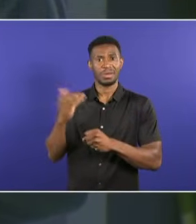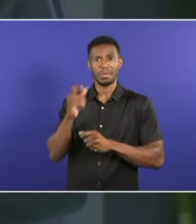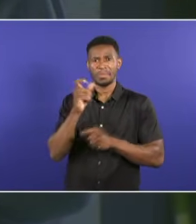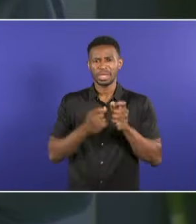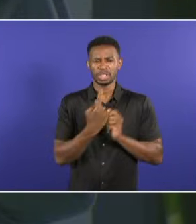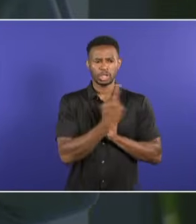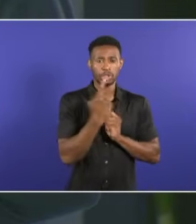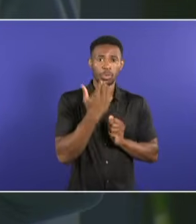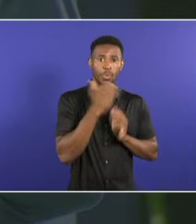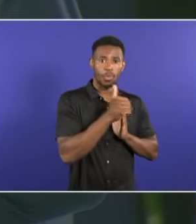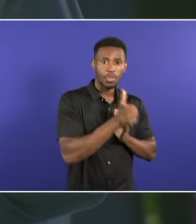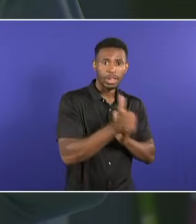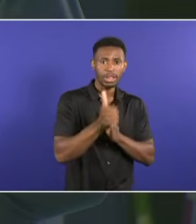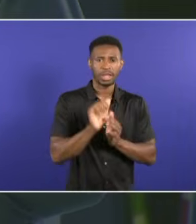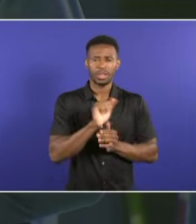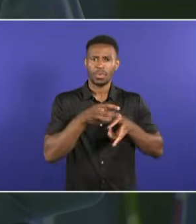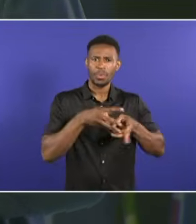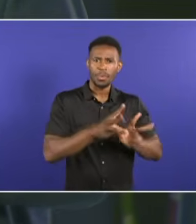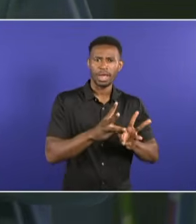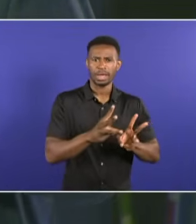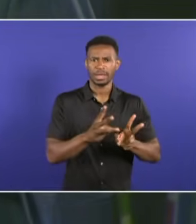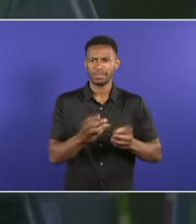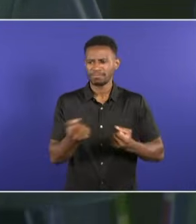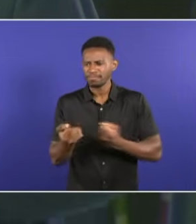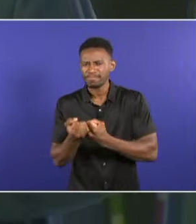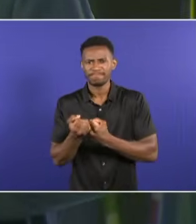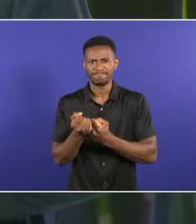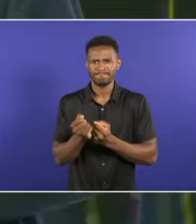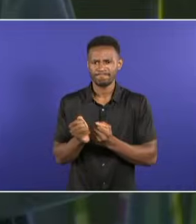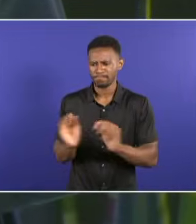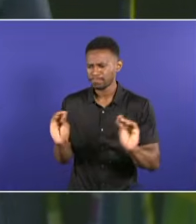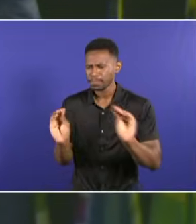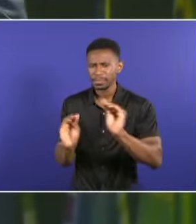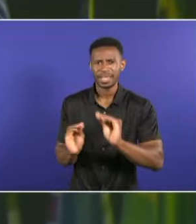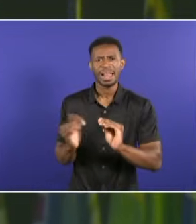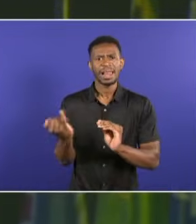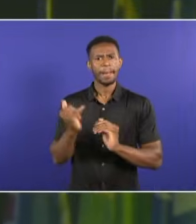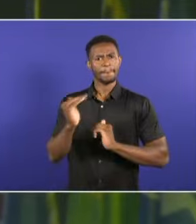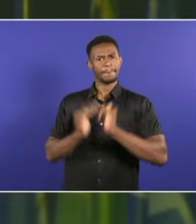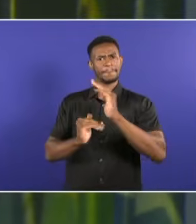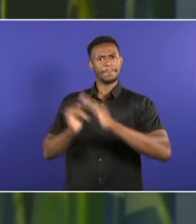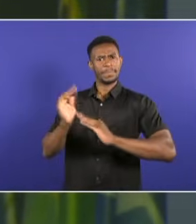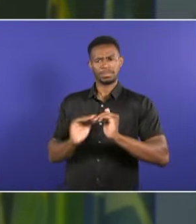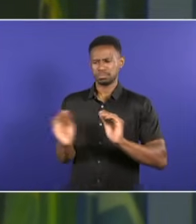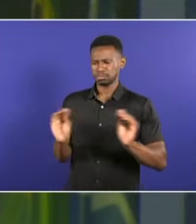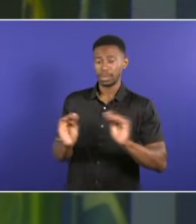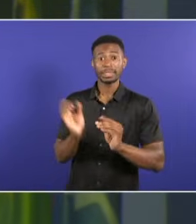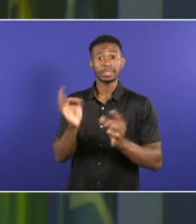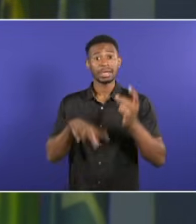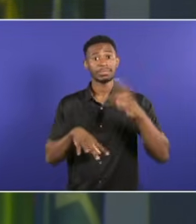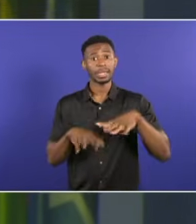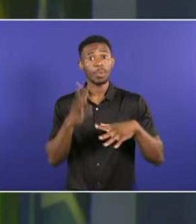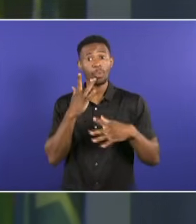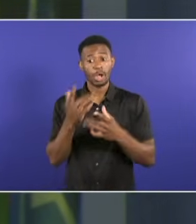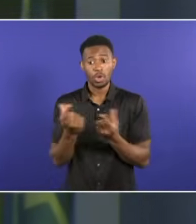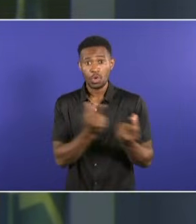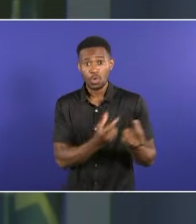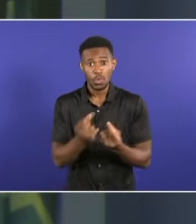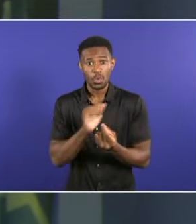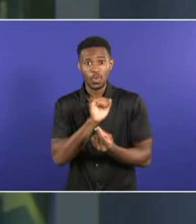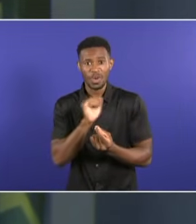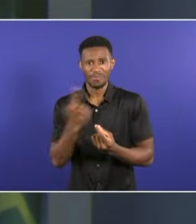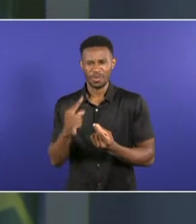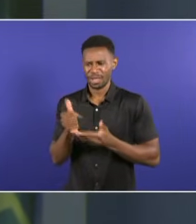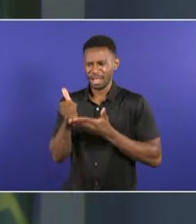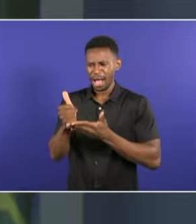this party in different ways and who each added something, often in difficult times and against the prevailing